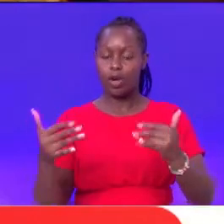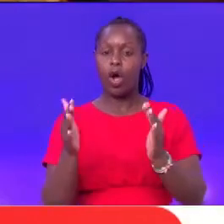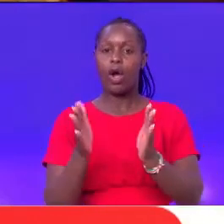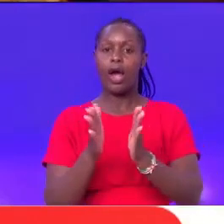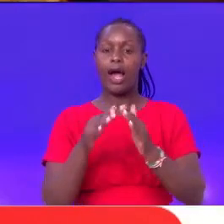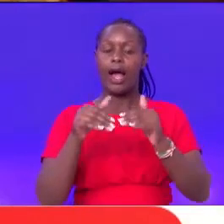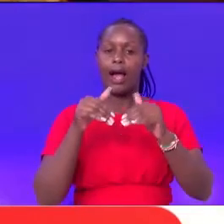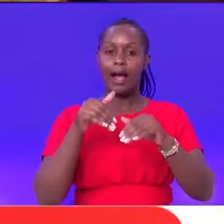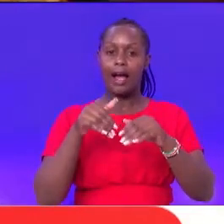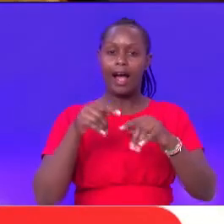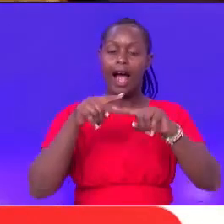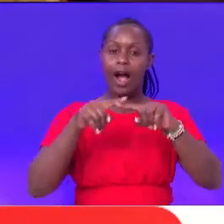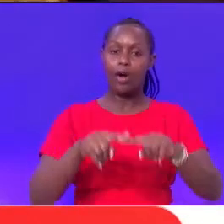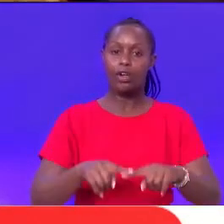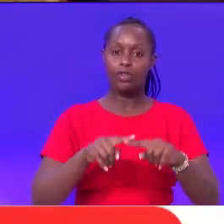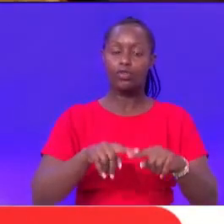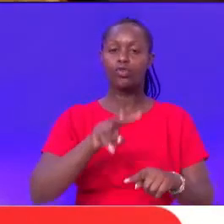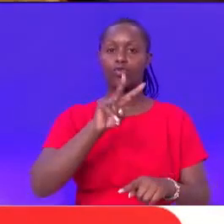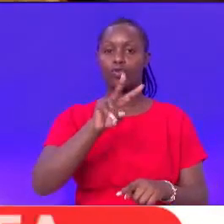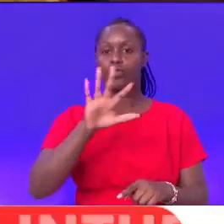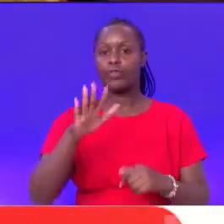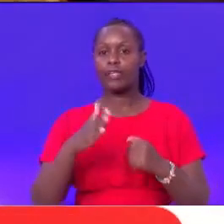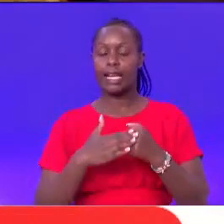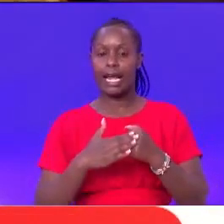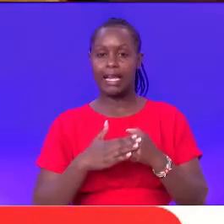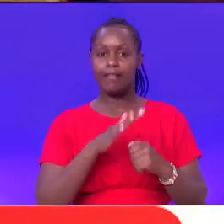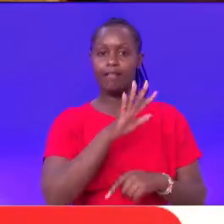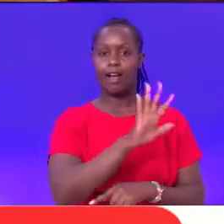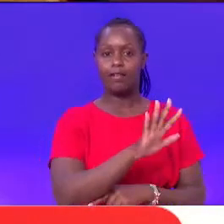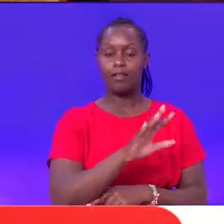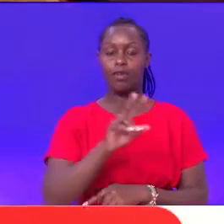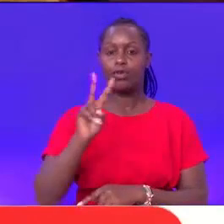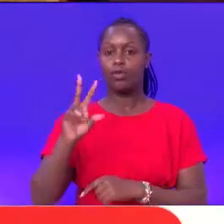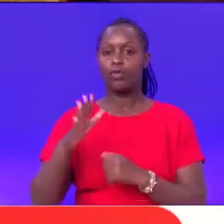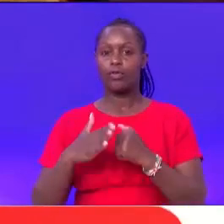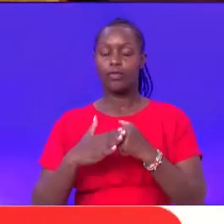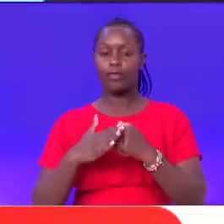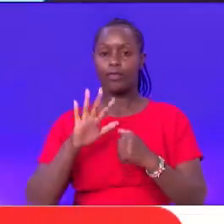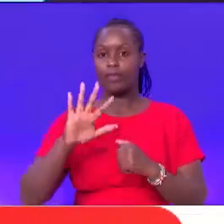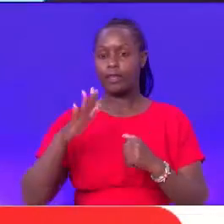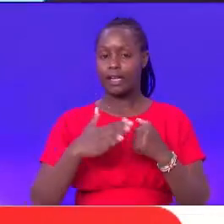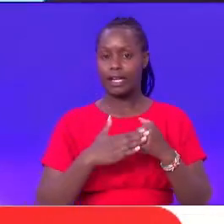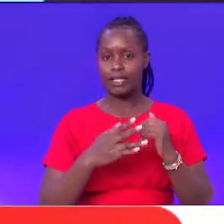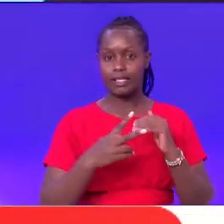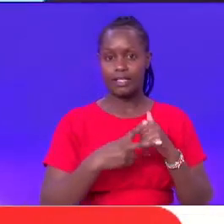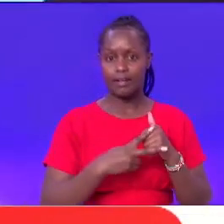provisions of Article 259(5) and 259(7) of the Constitution requires